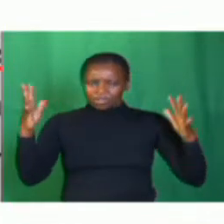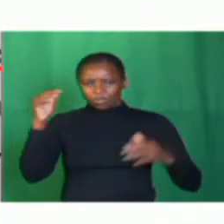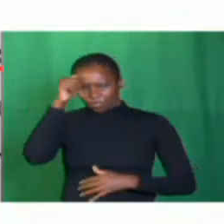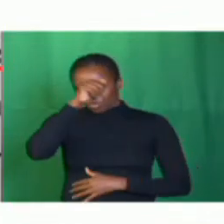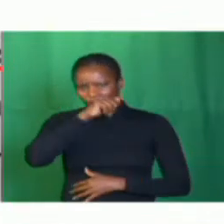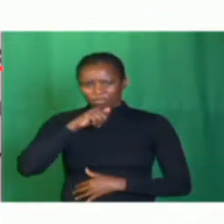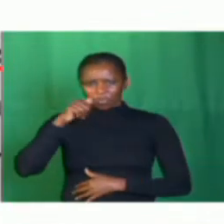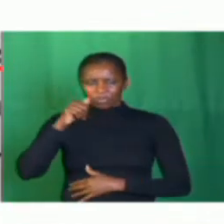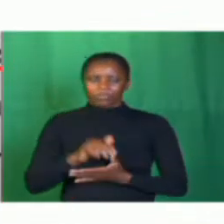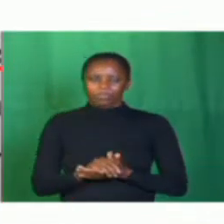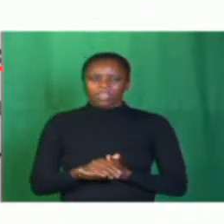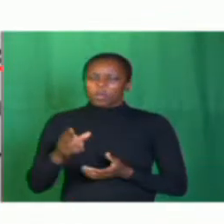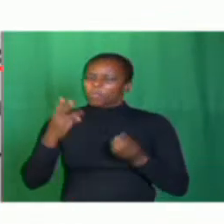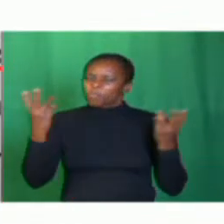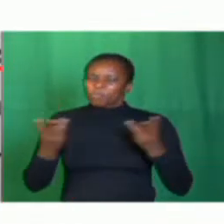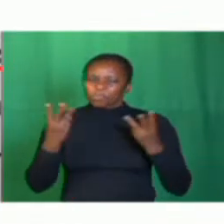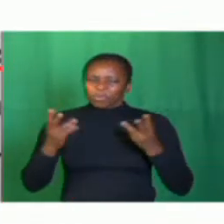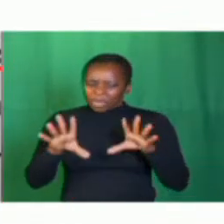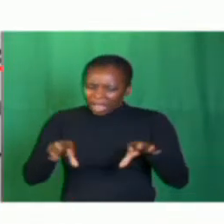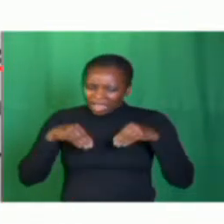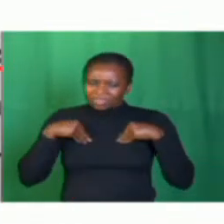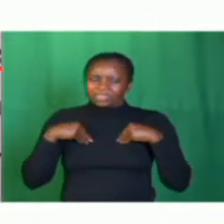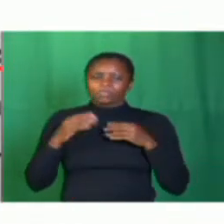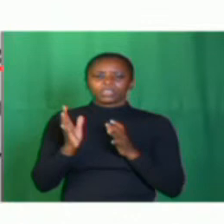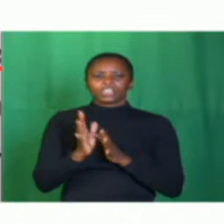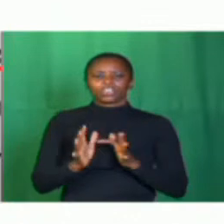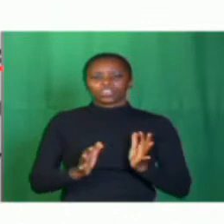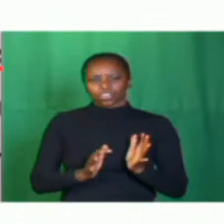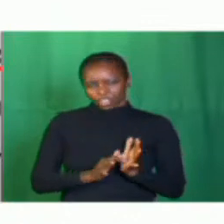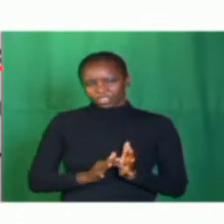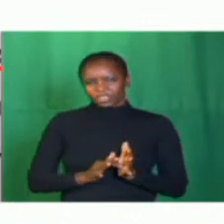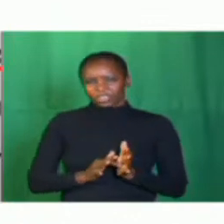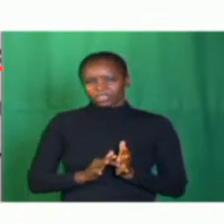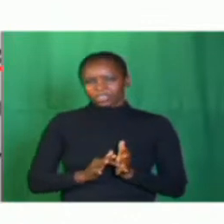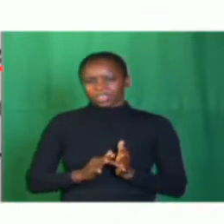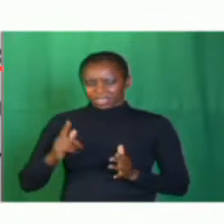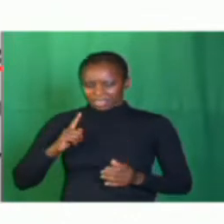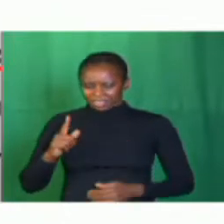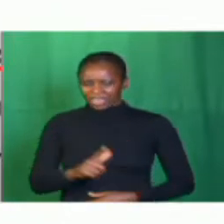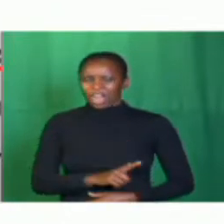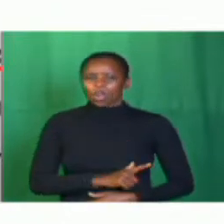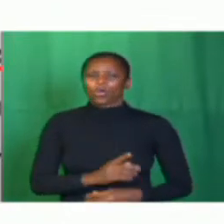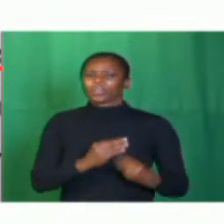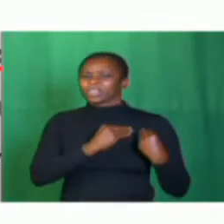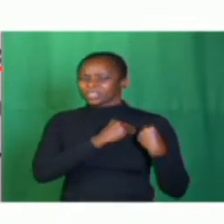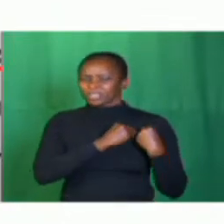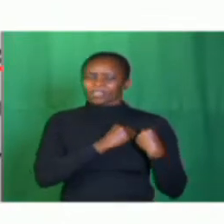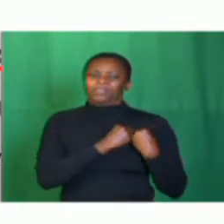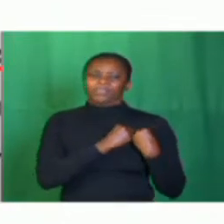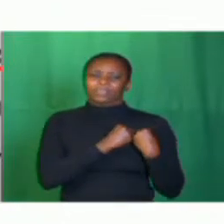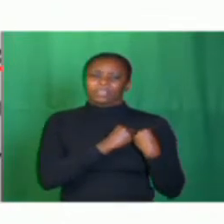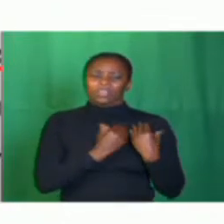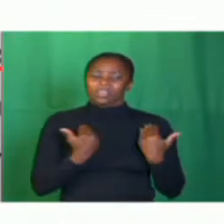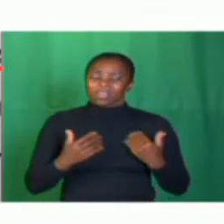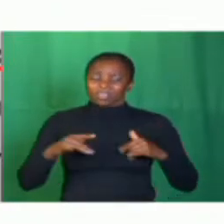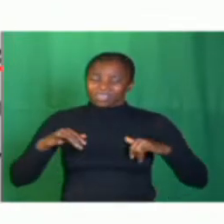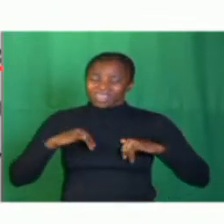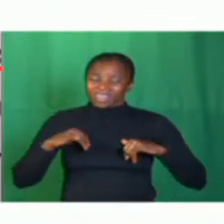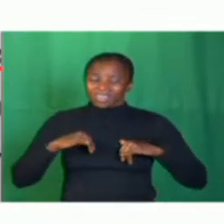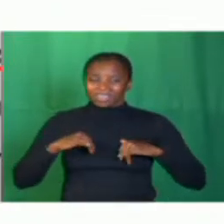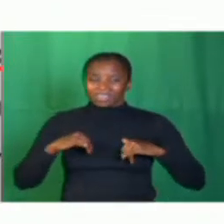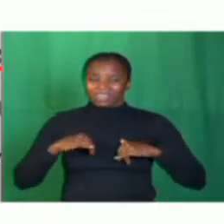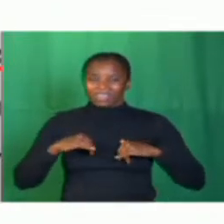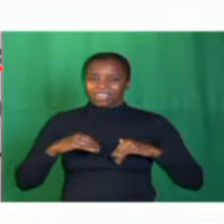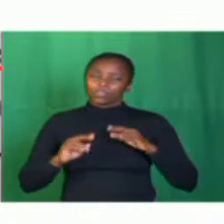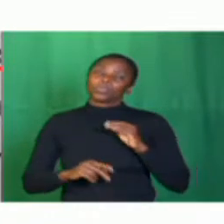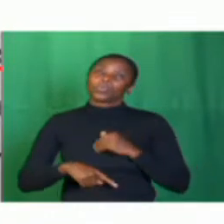people accept Jesus Christ as their Lord and Savior so that they are ready for the